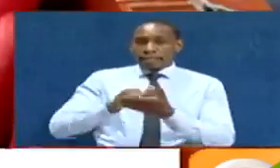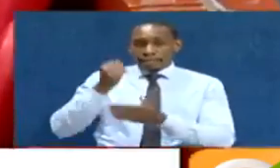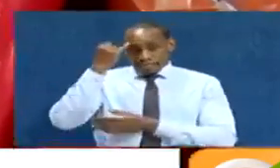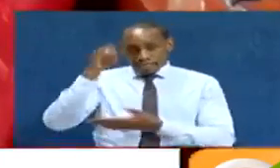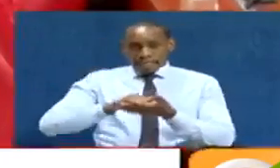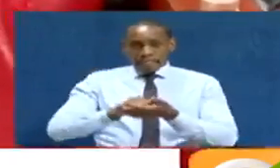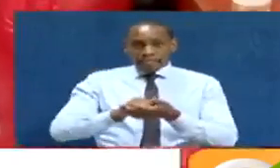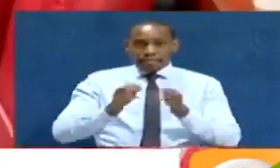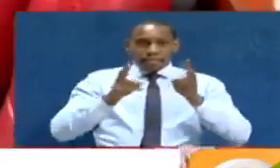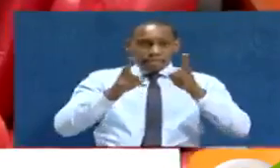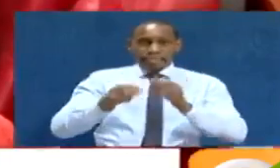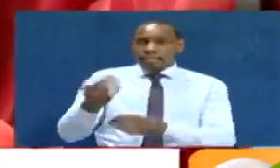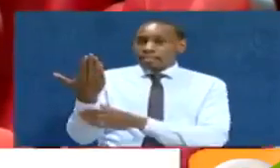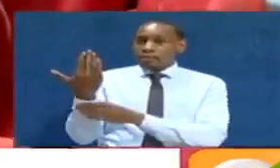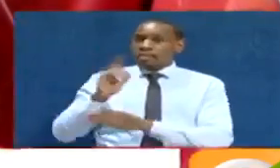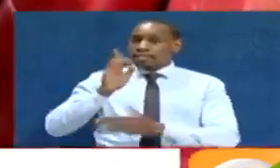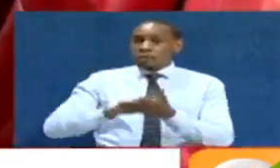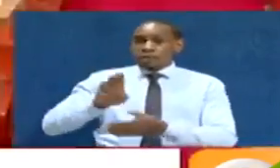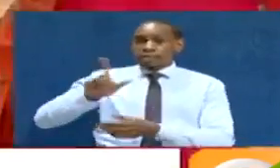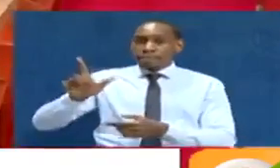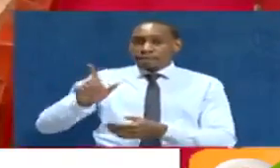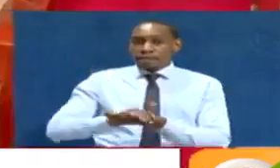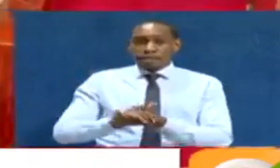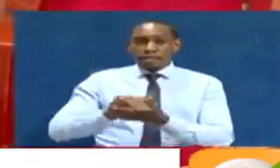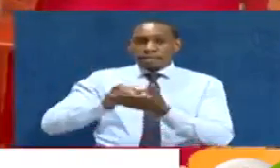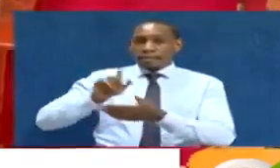with the idea of editing the document saying the bill is out of form,